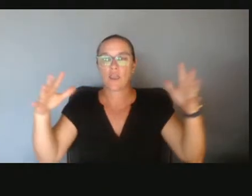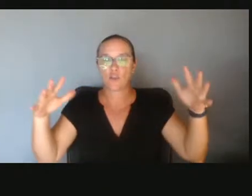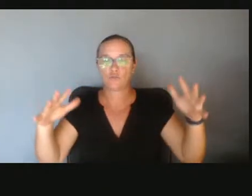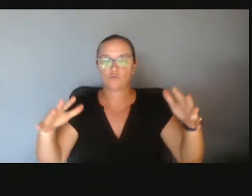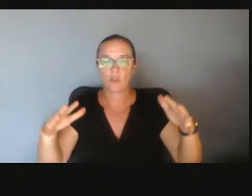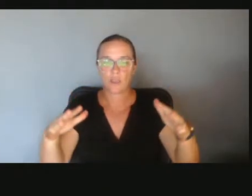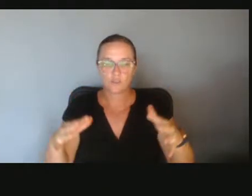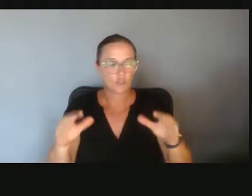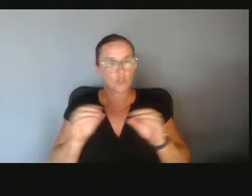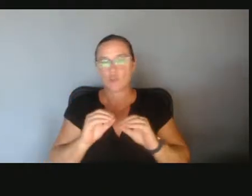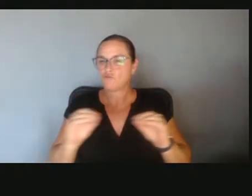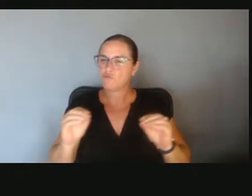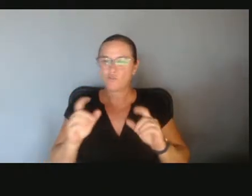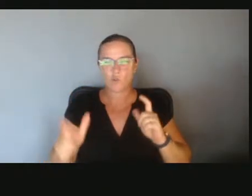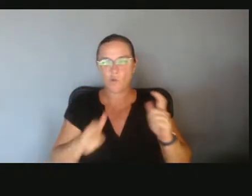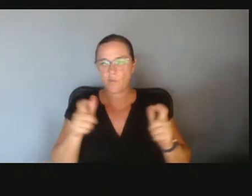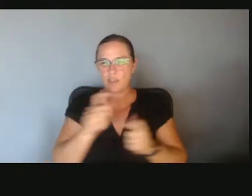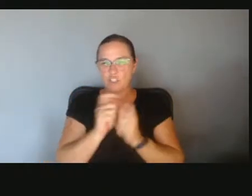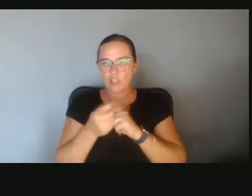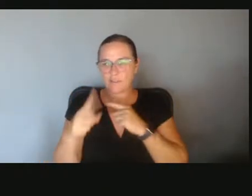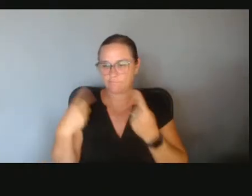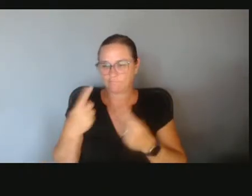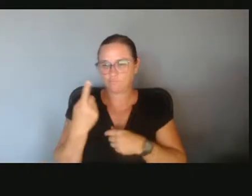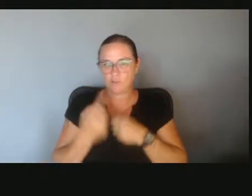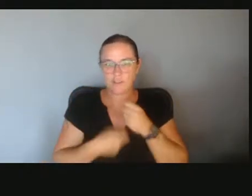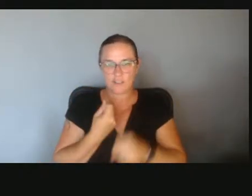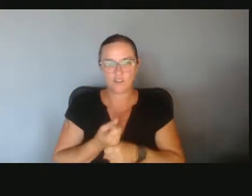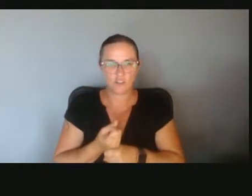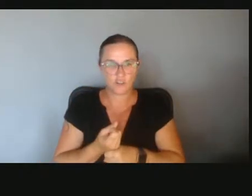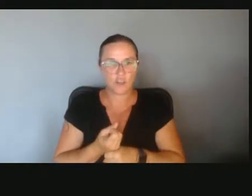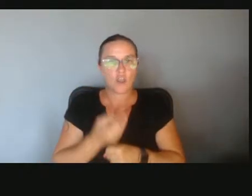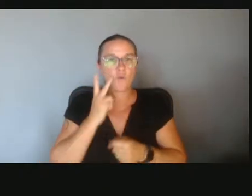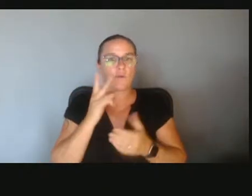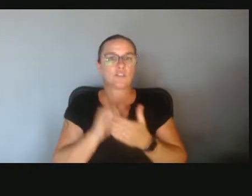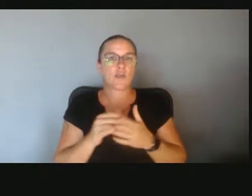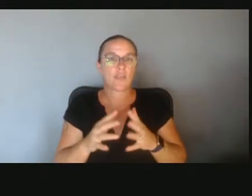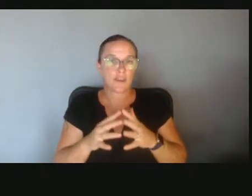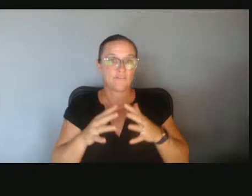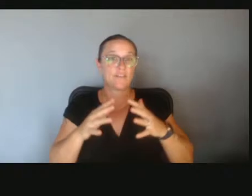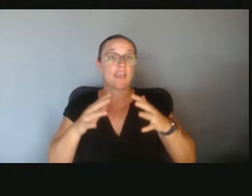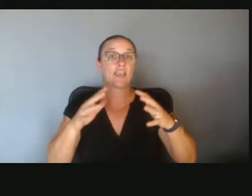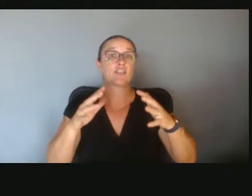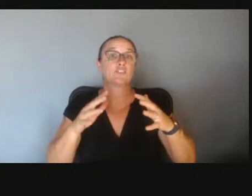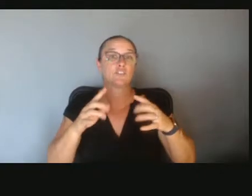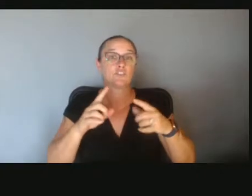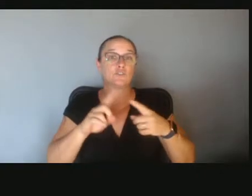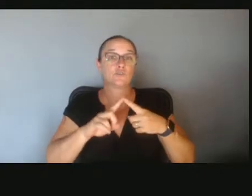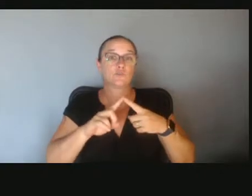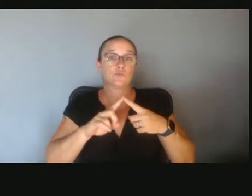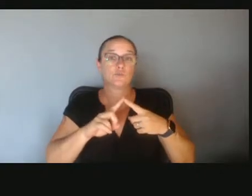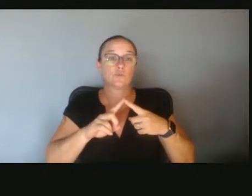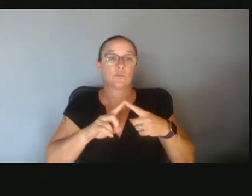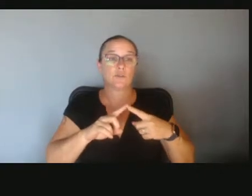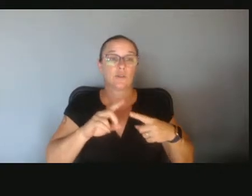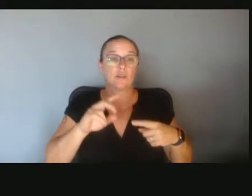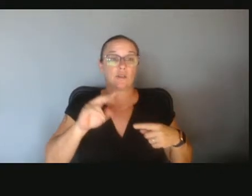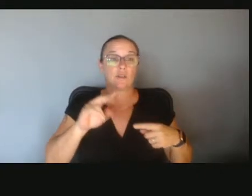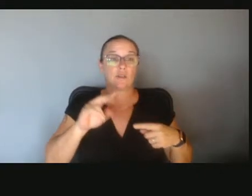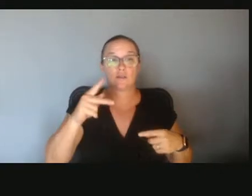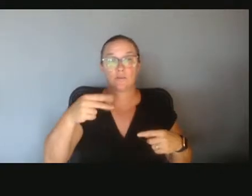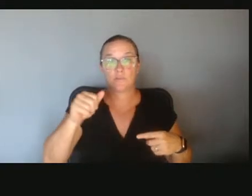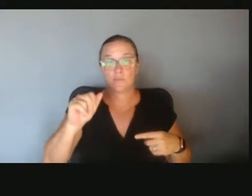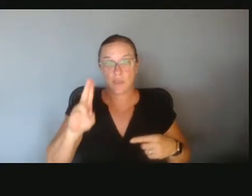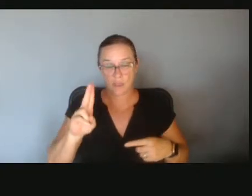ever since about a year ago. And we started seeing that inflationary pattern leading to the eruption of